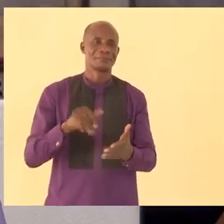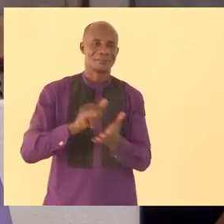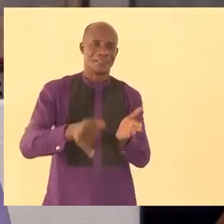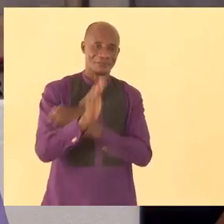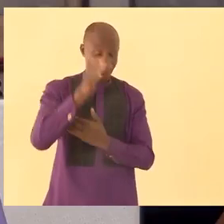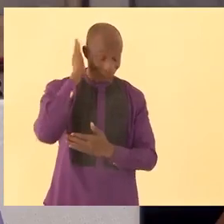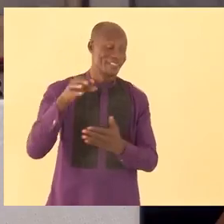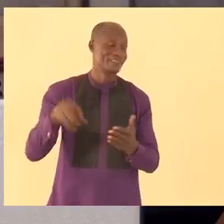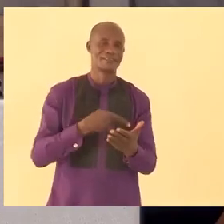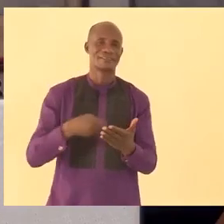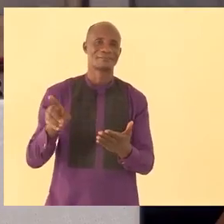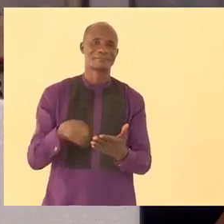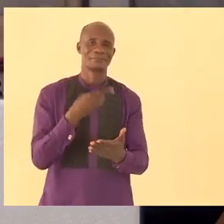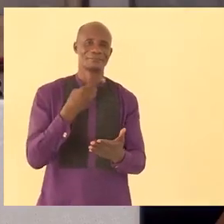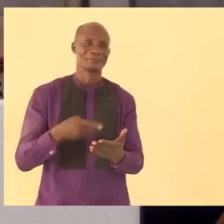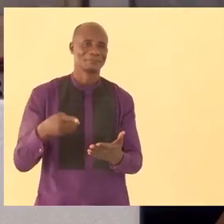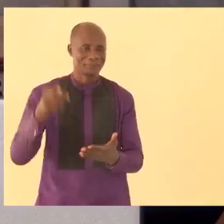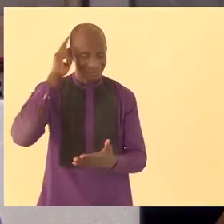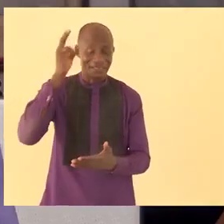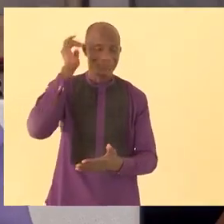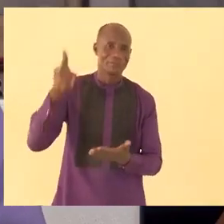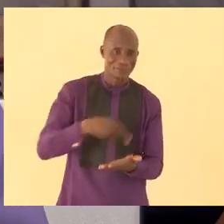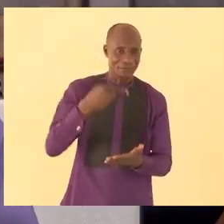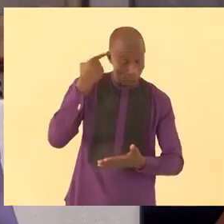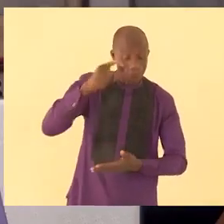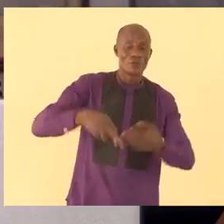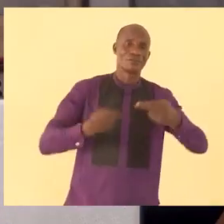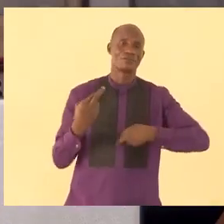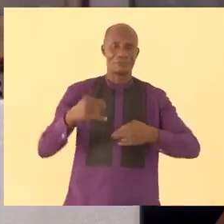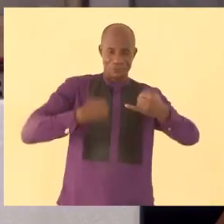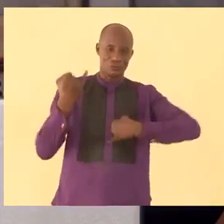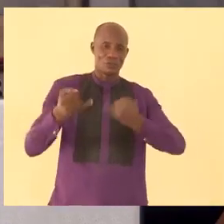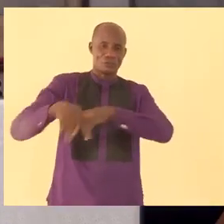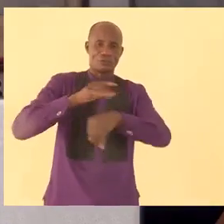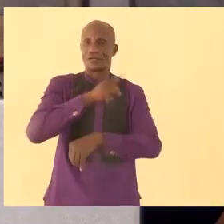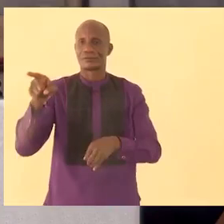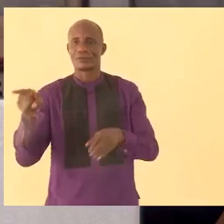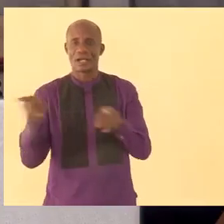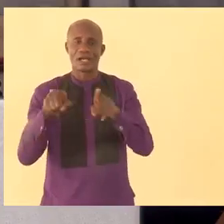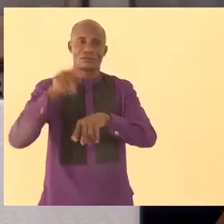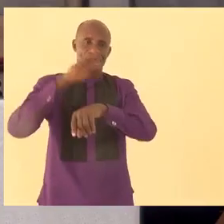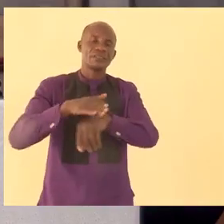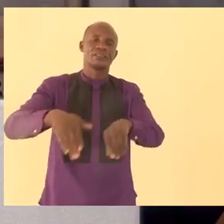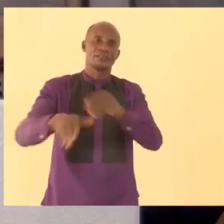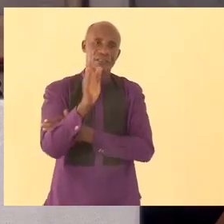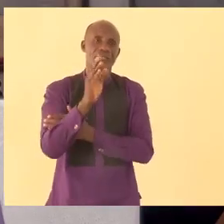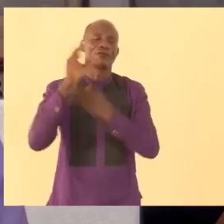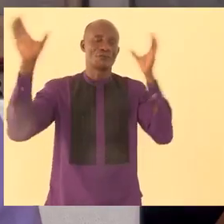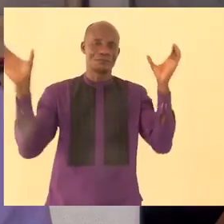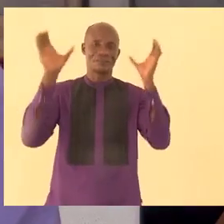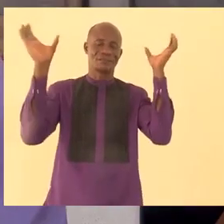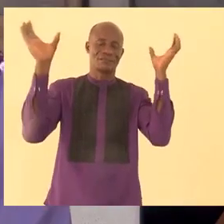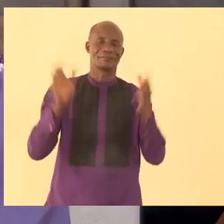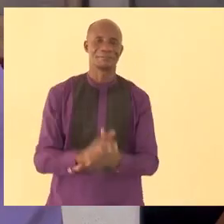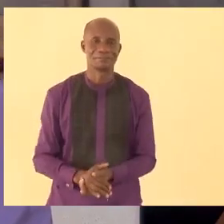that God will dance. He will dance for joy over you as on a day of